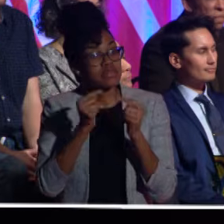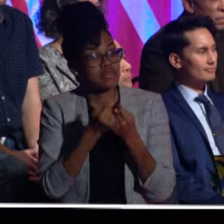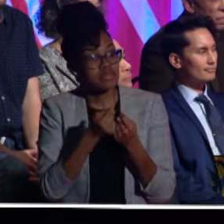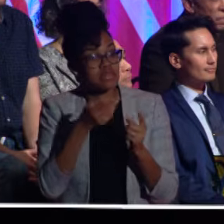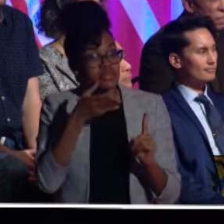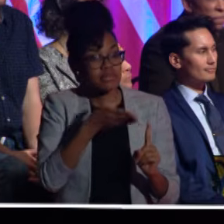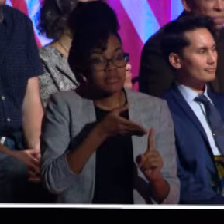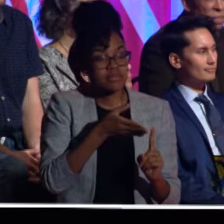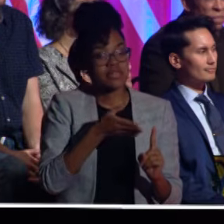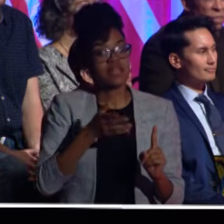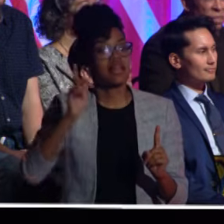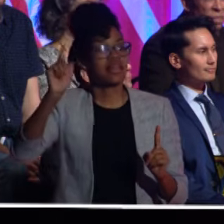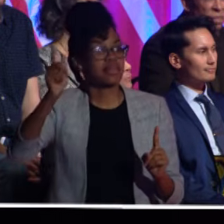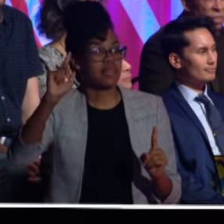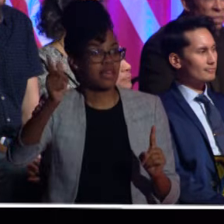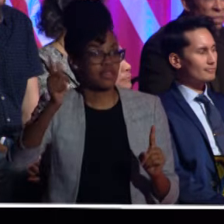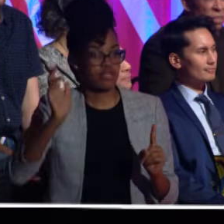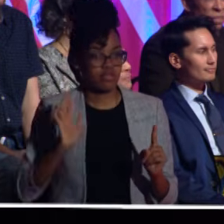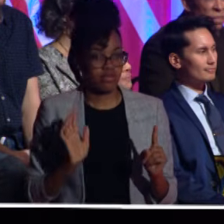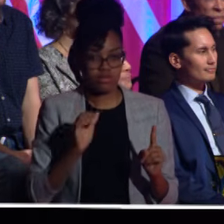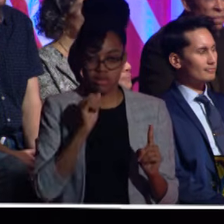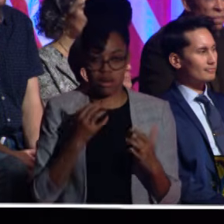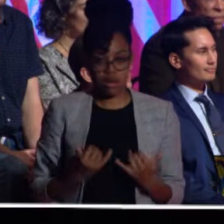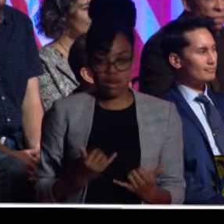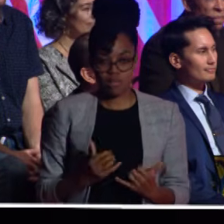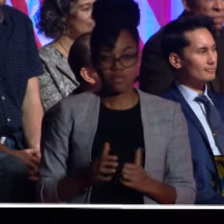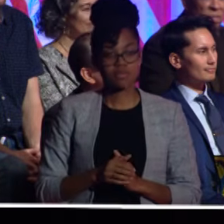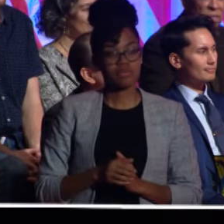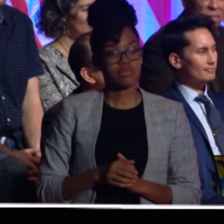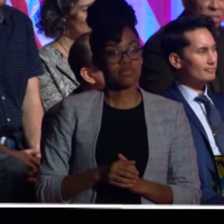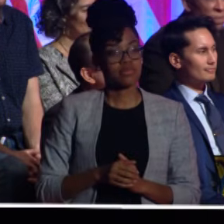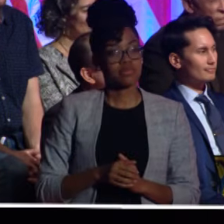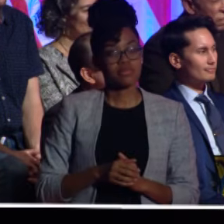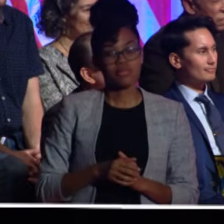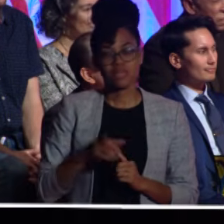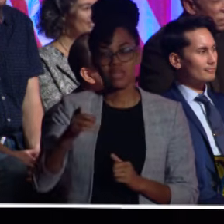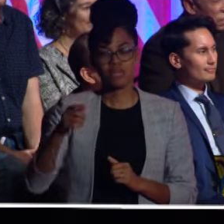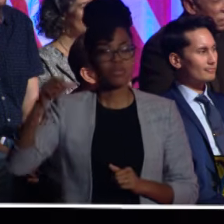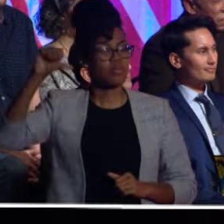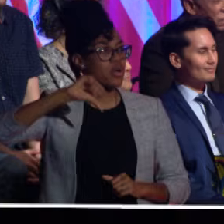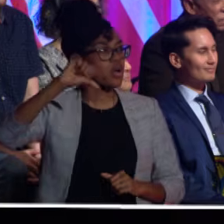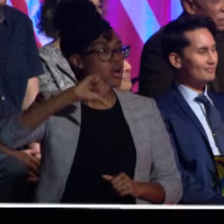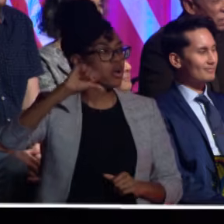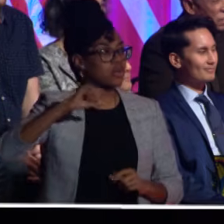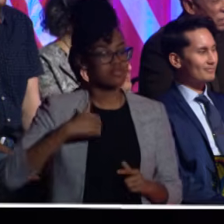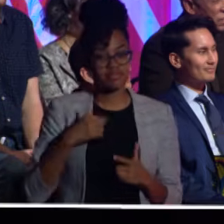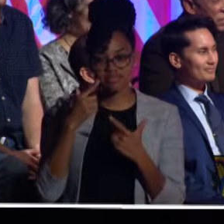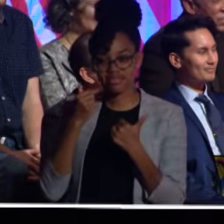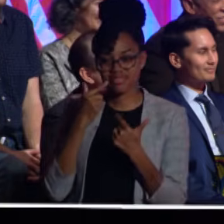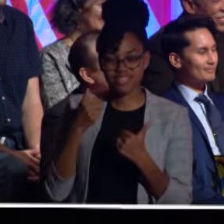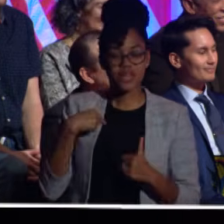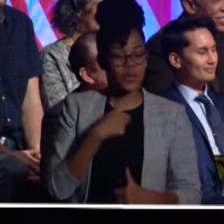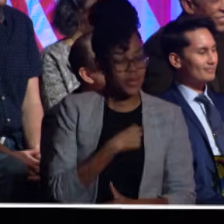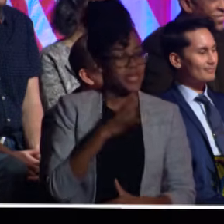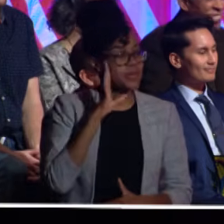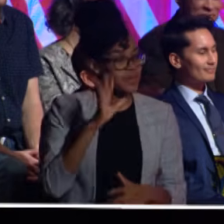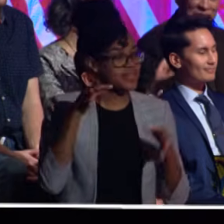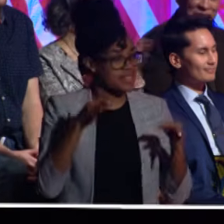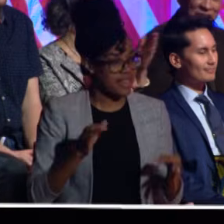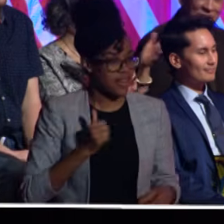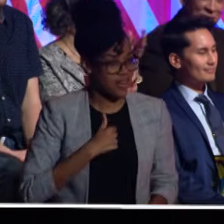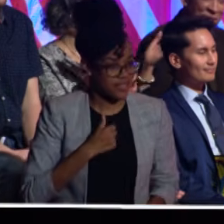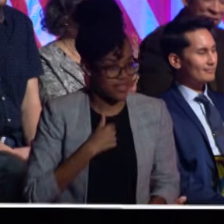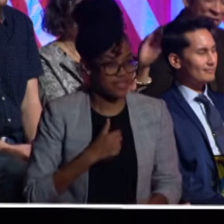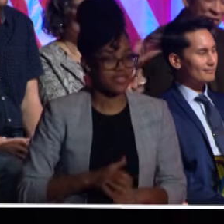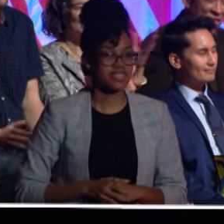a future date, which, as a city, we will decide for ourselves. But